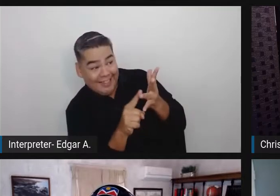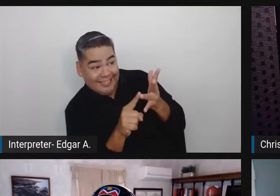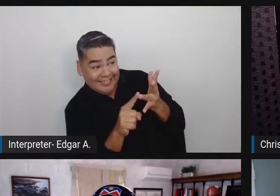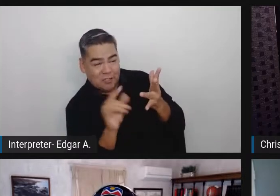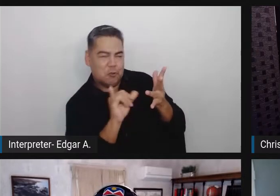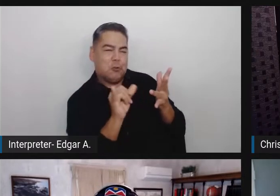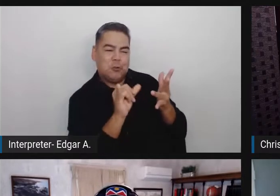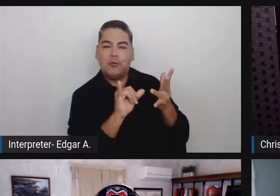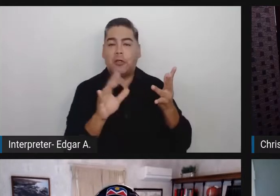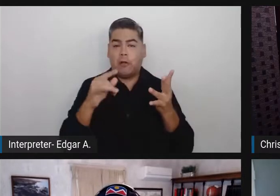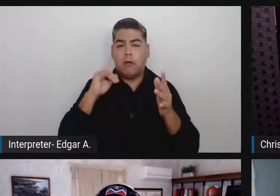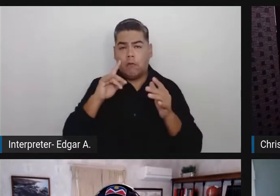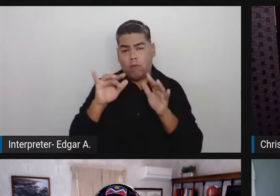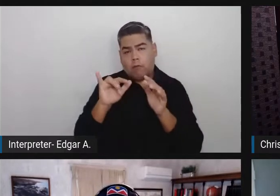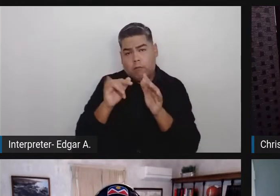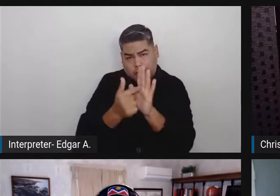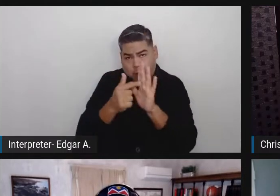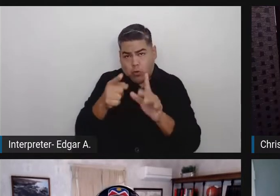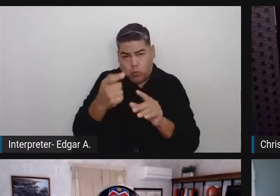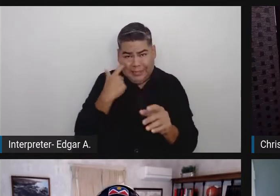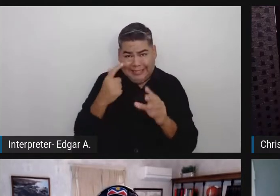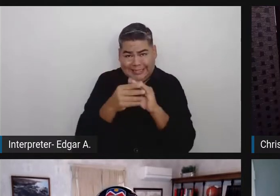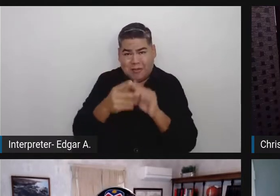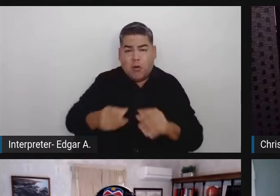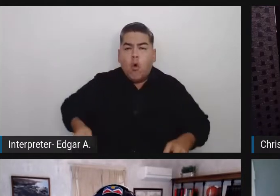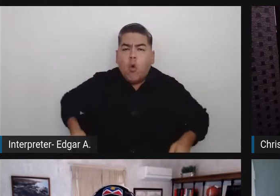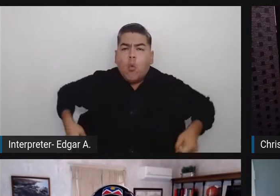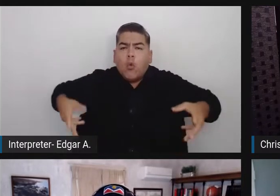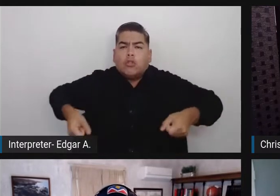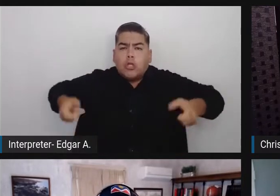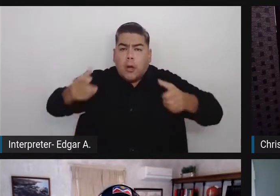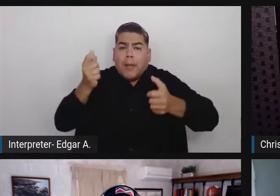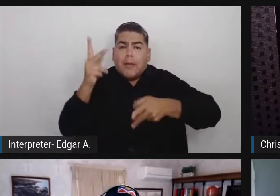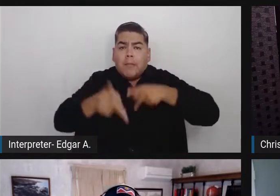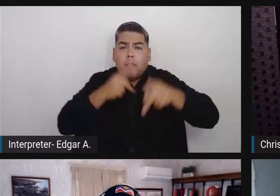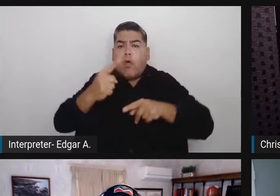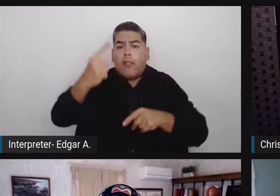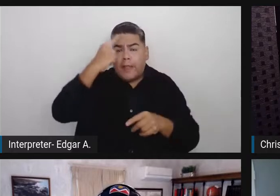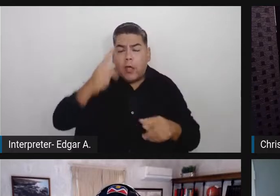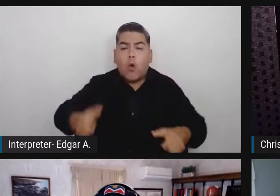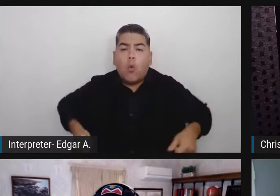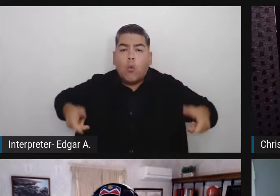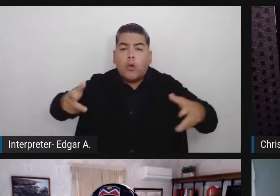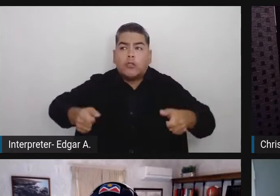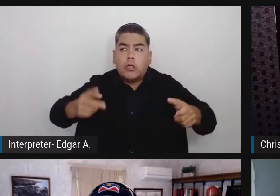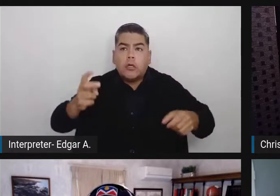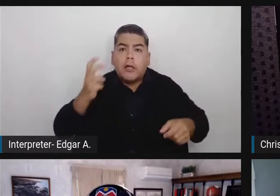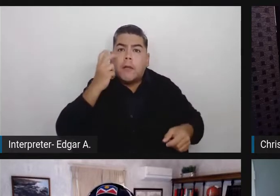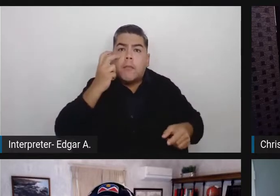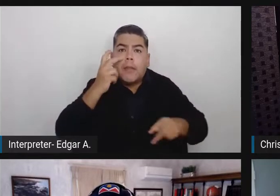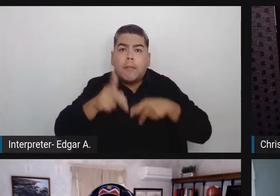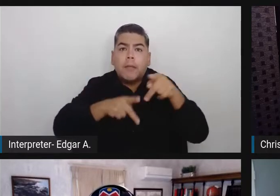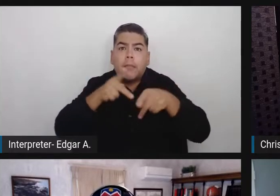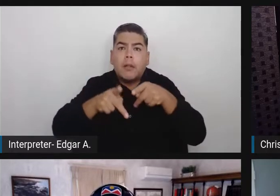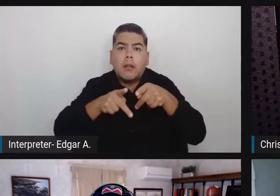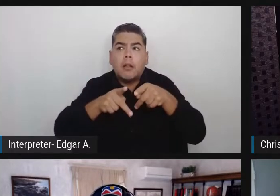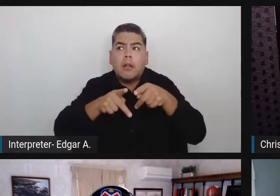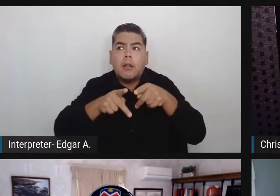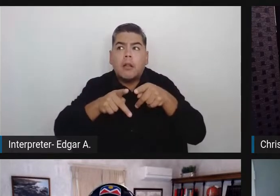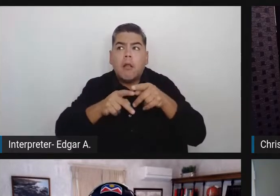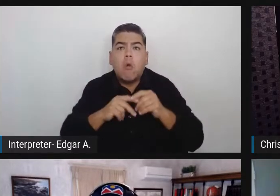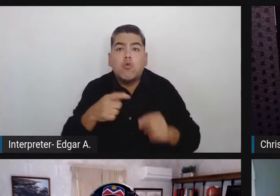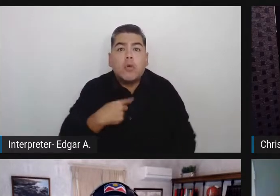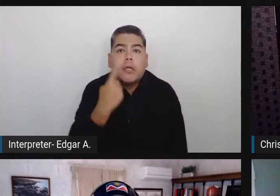like wheelchairs, it's like a lot of people think about accessibility as wheelchairs and blind people. And you can see if somebody's